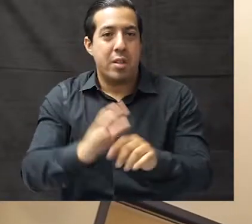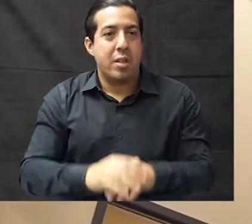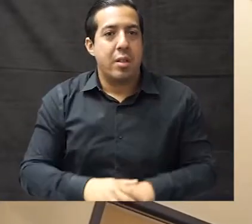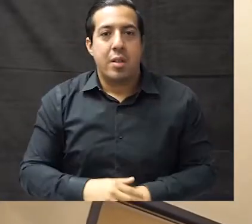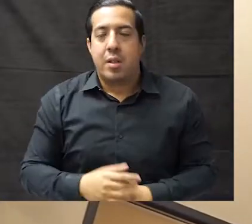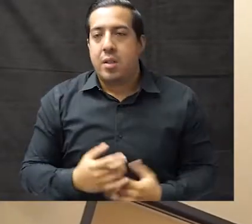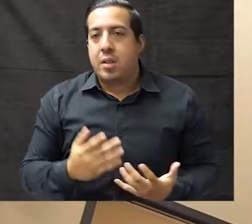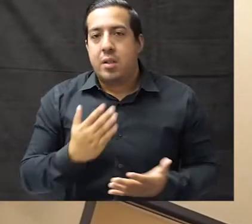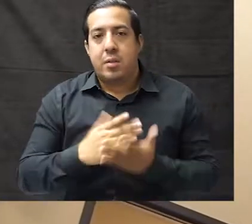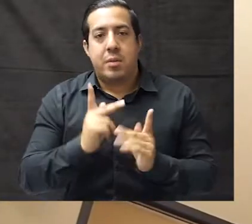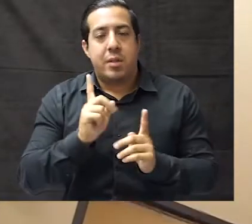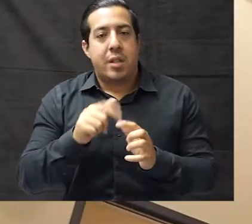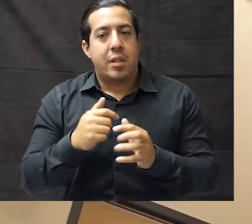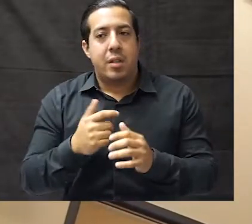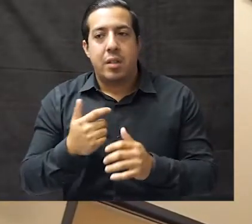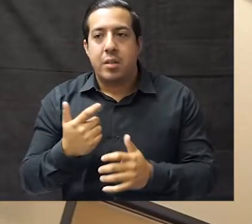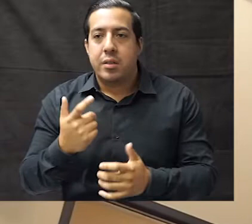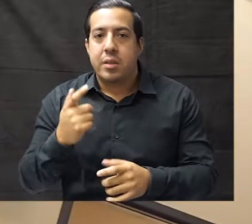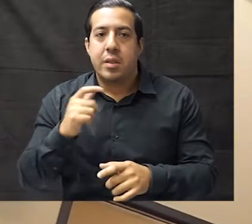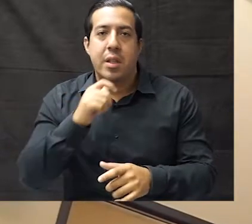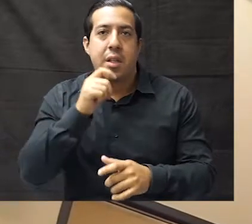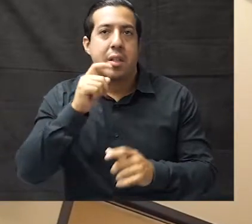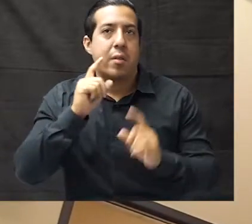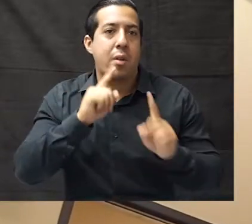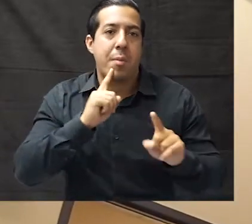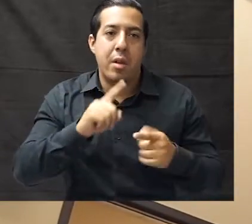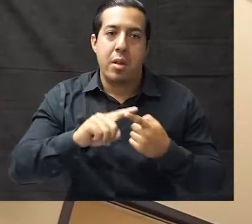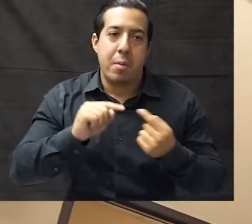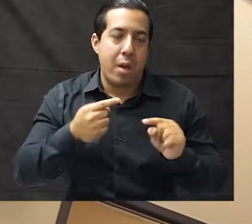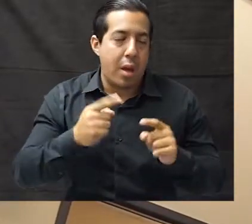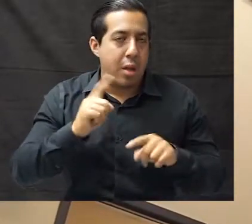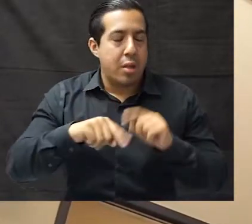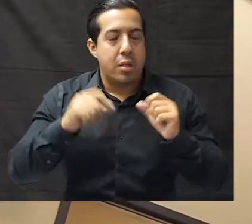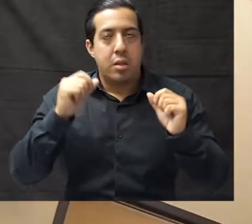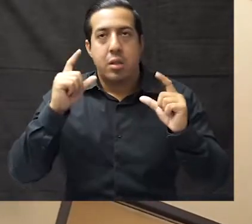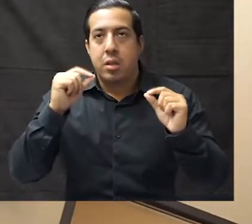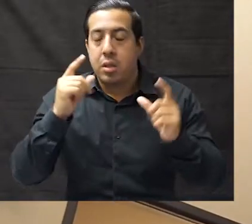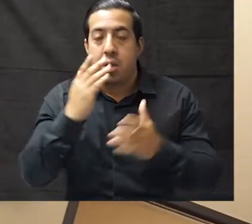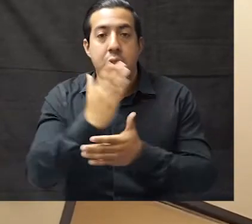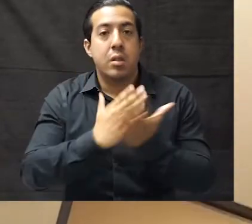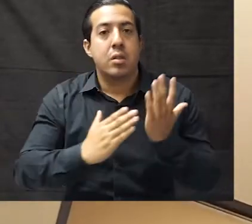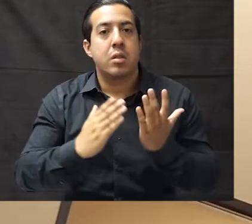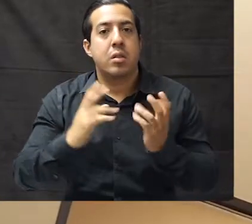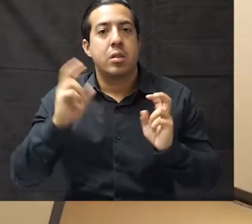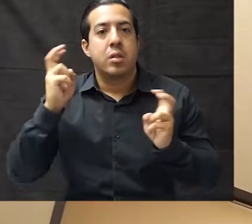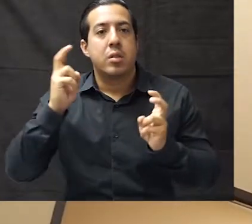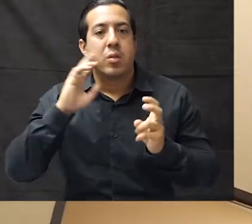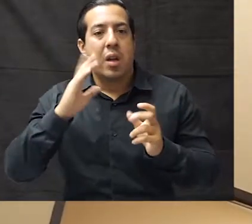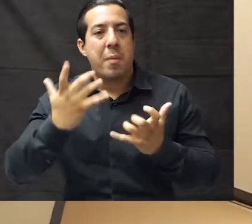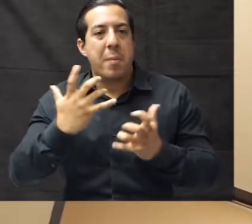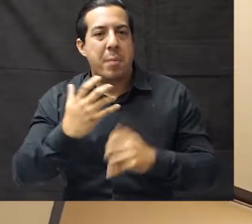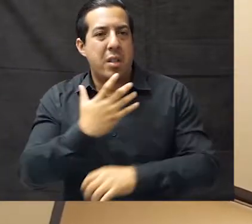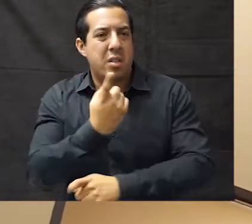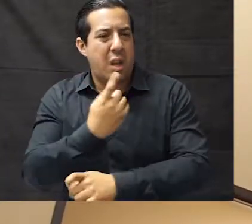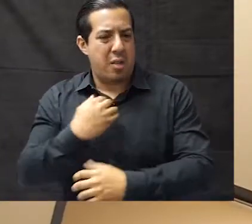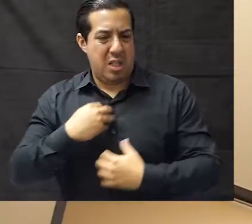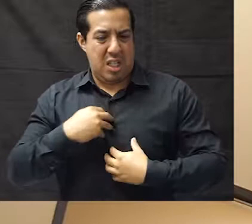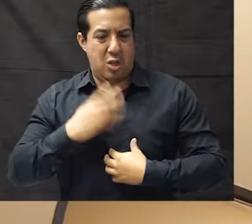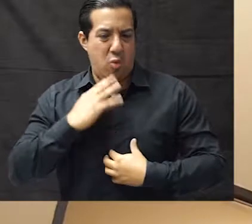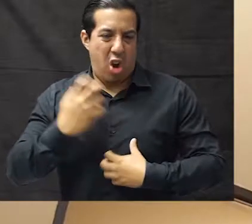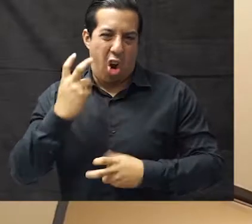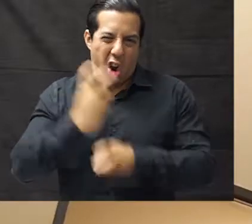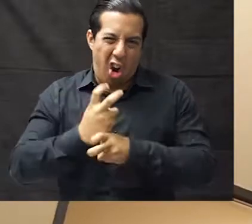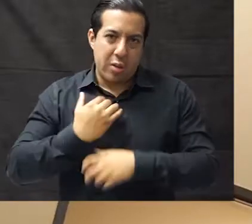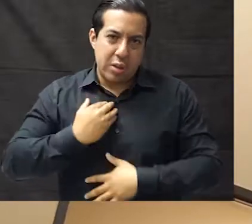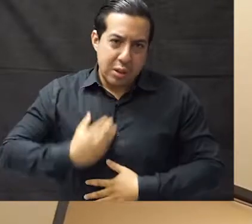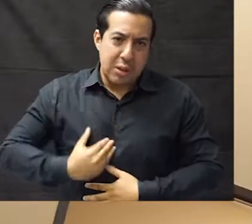on. I've got one. This is one of the officers, so I won't hand it around, but I wanted, for the officers in particular, this is the Narcan dose